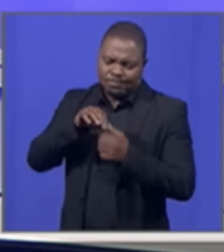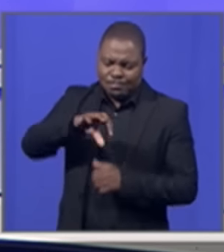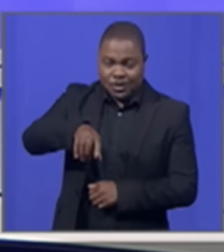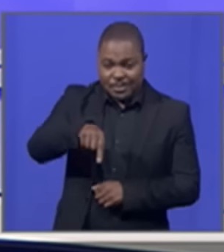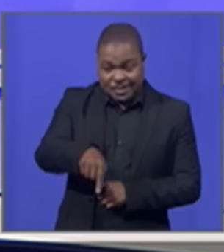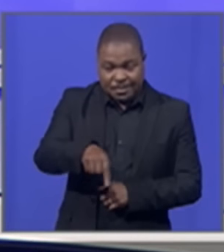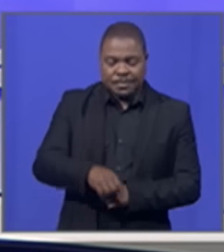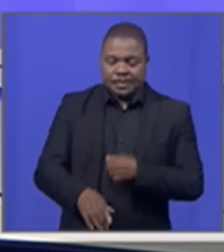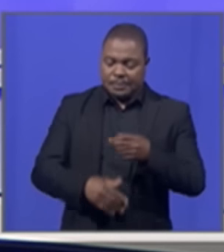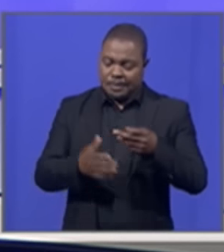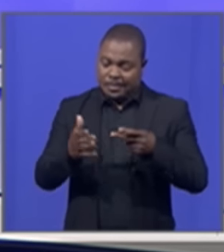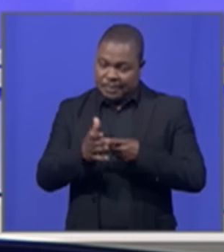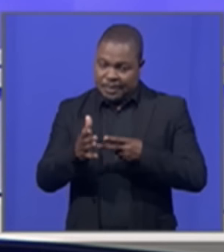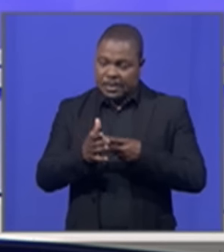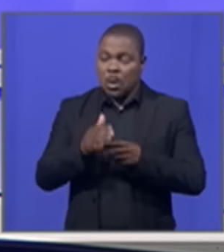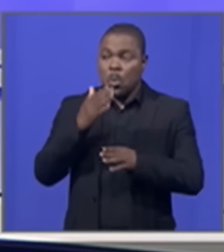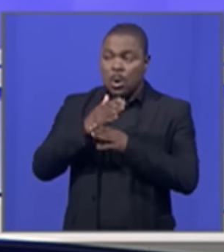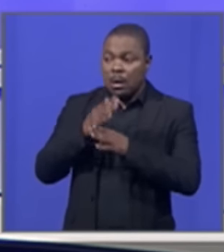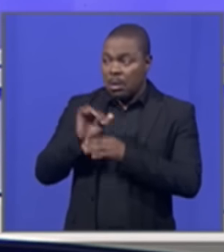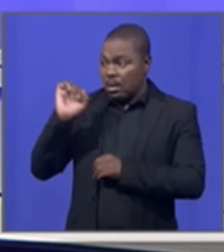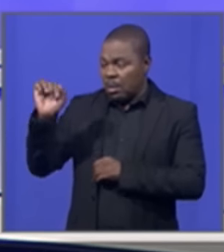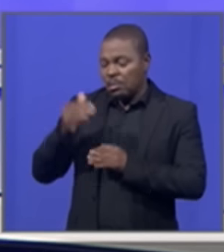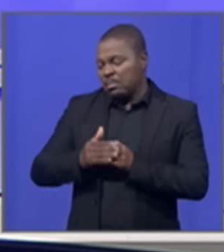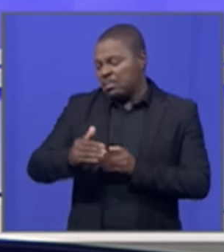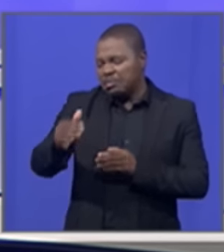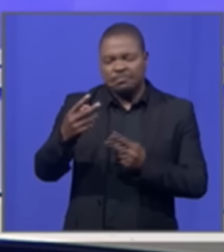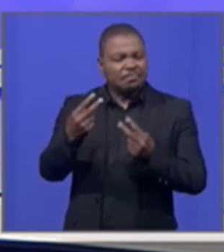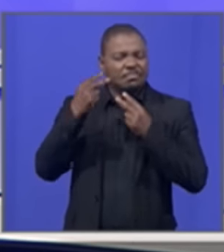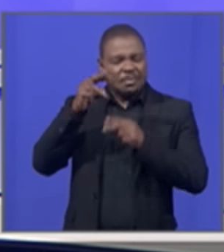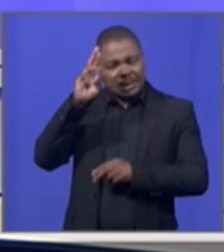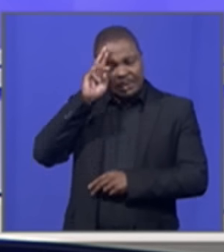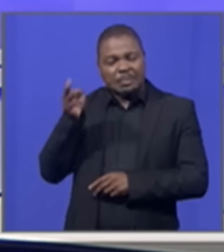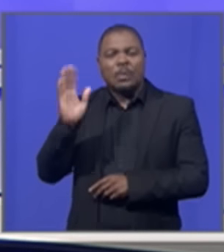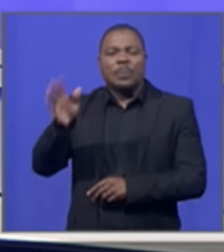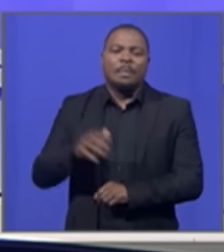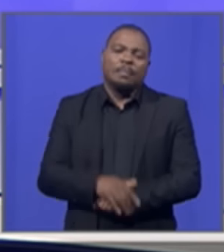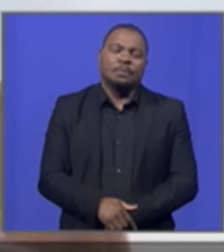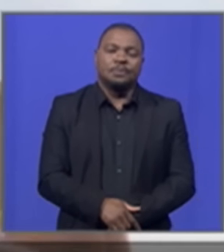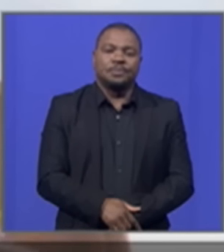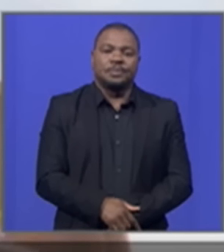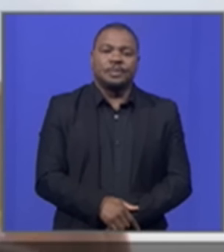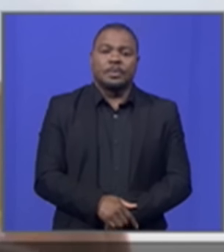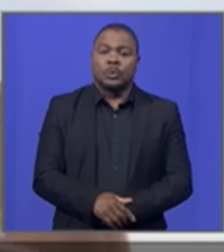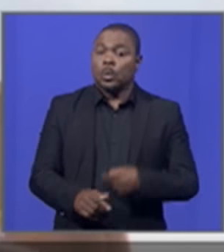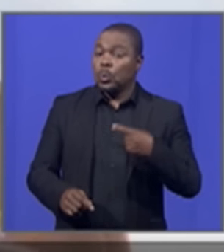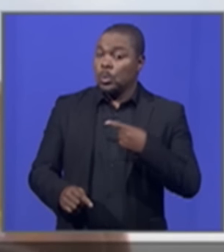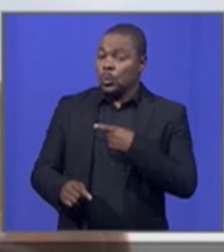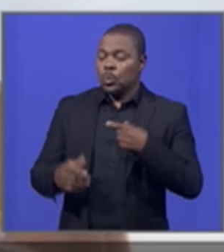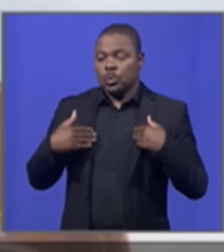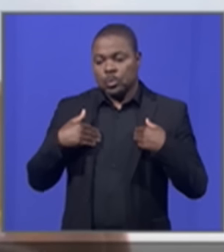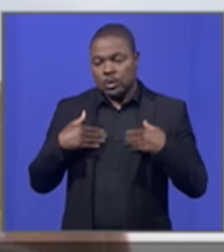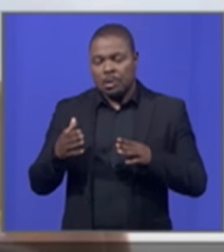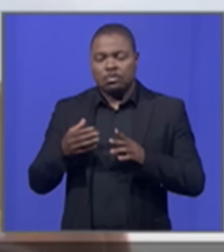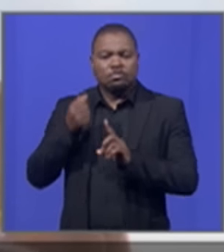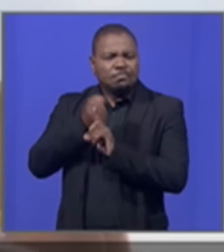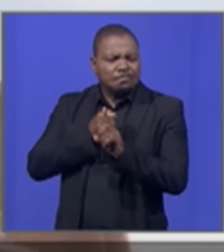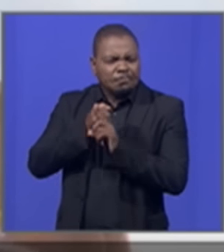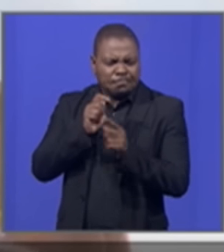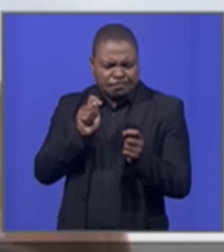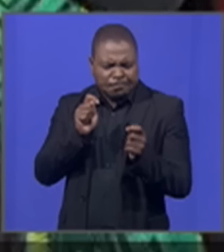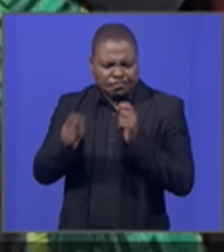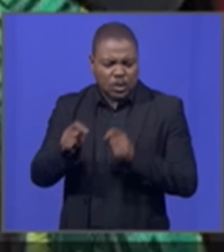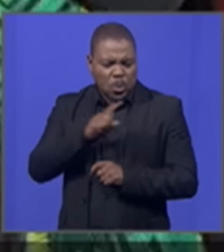mešomo ya gagwe e tla gopola le mengwageng yeo e tlago. Ncangisa o simolotse go nna molwela diphetogo kgatlhanong